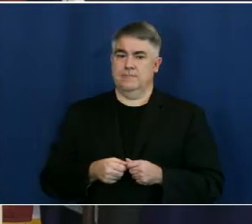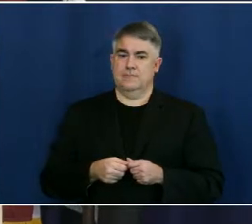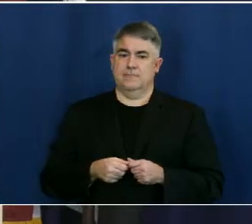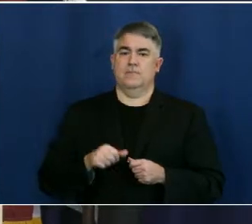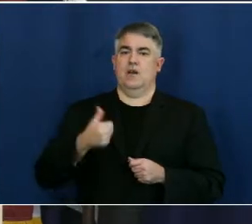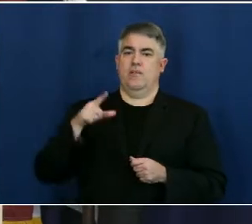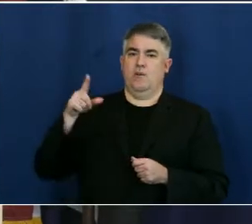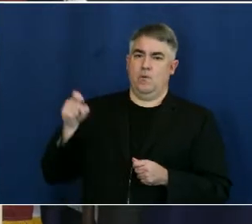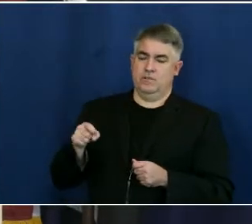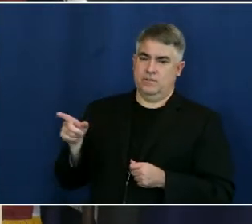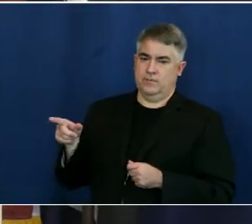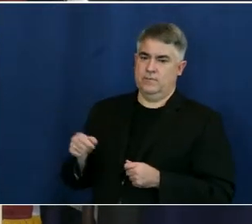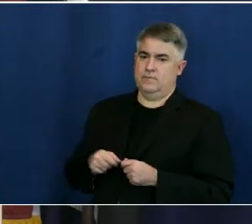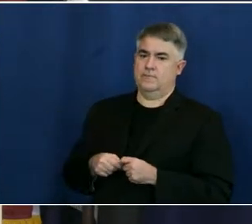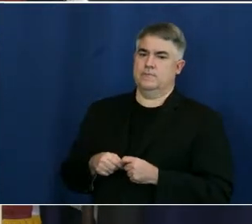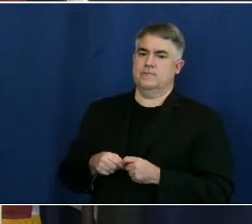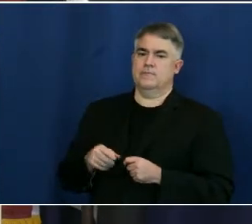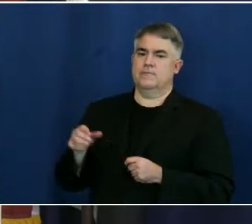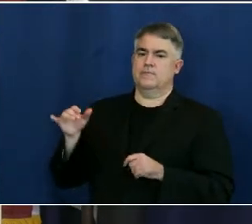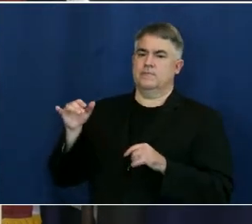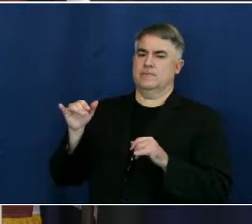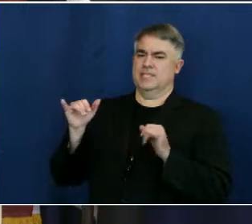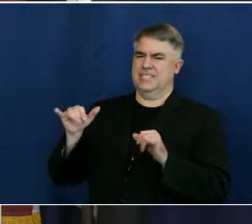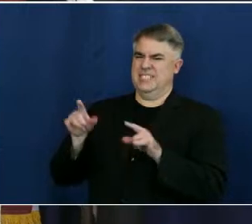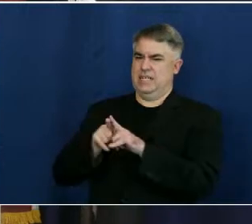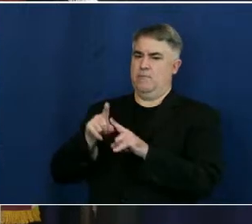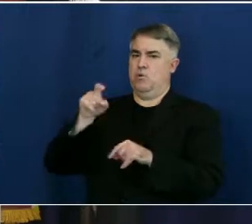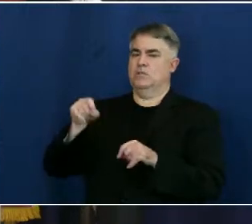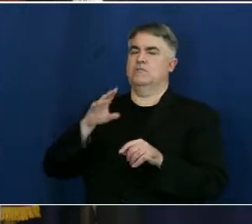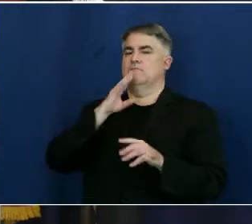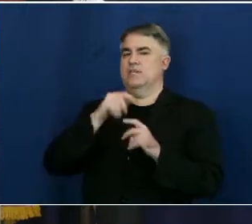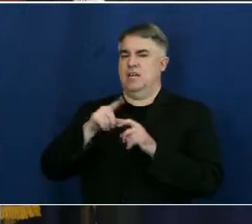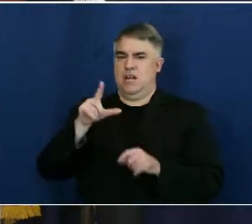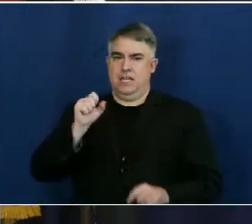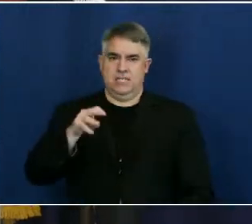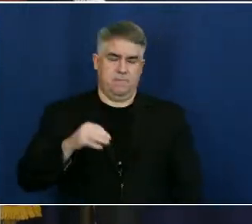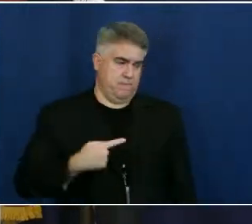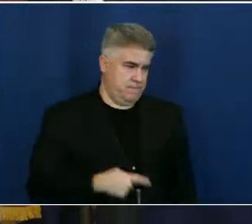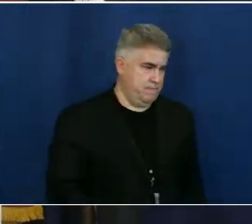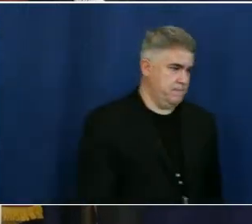And the request was for it to be translated into Spanish.